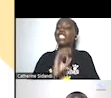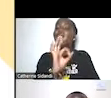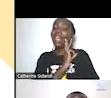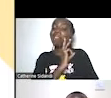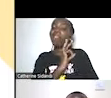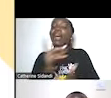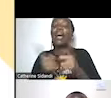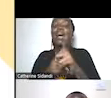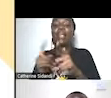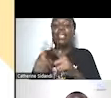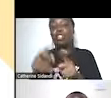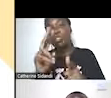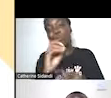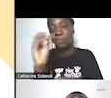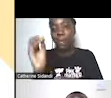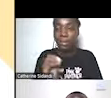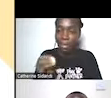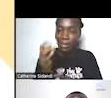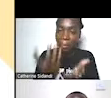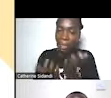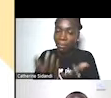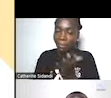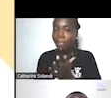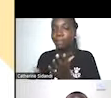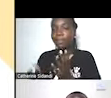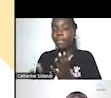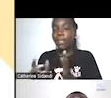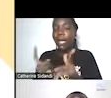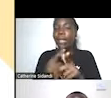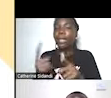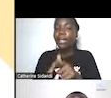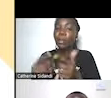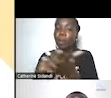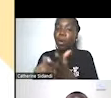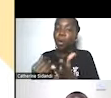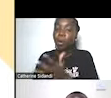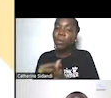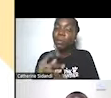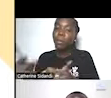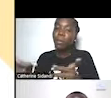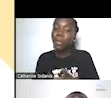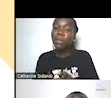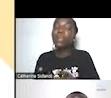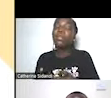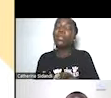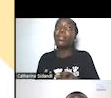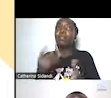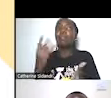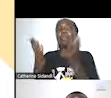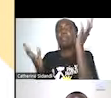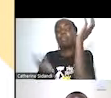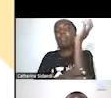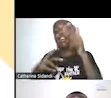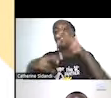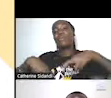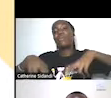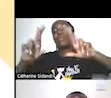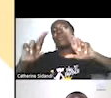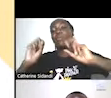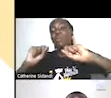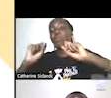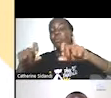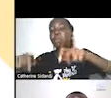2%? Yeah. If about procurement or logistics, will the bad roads, are the bad going to delay